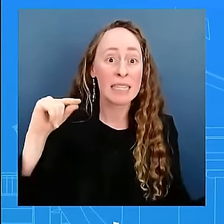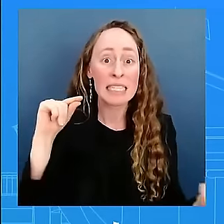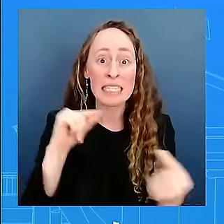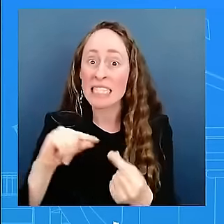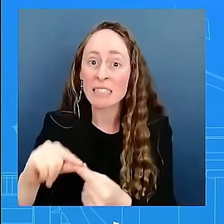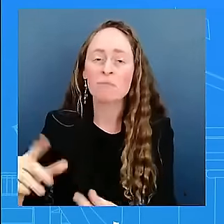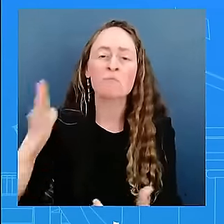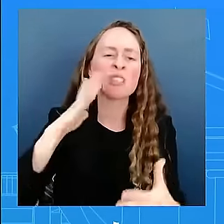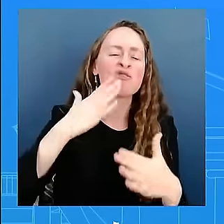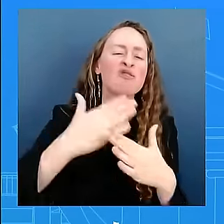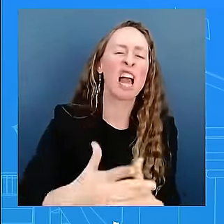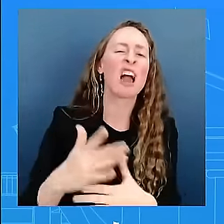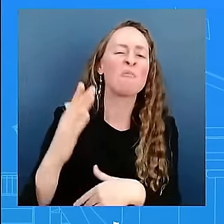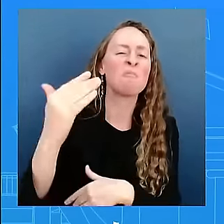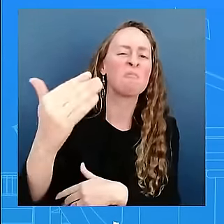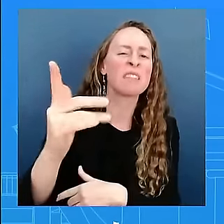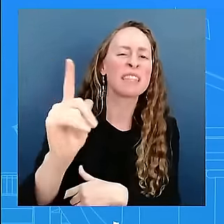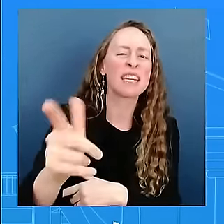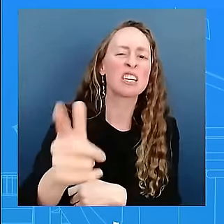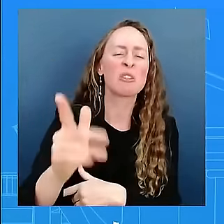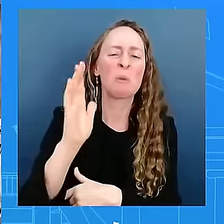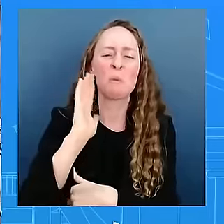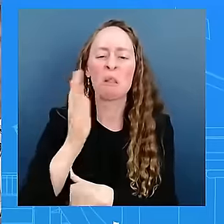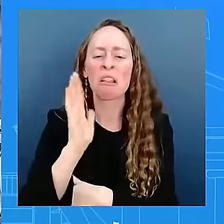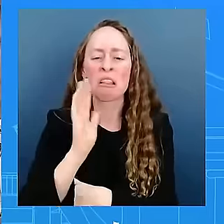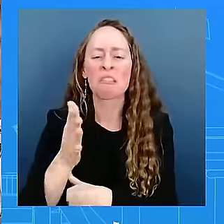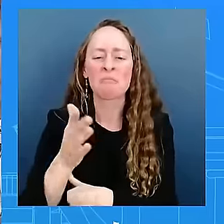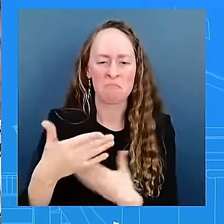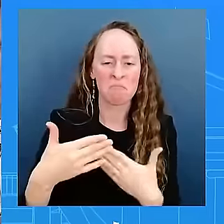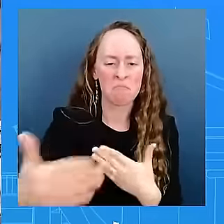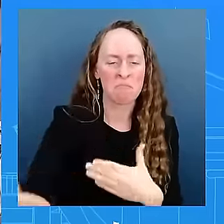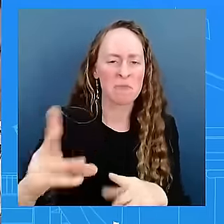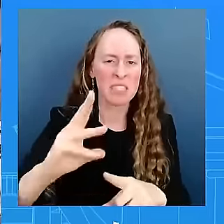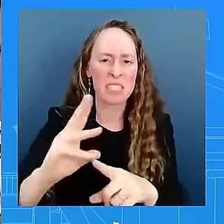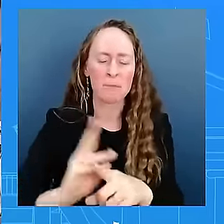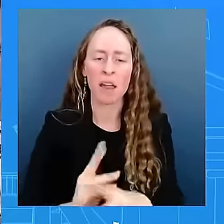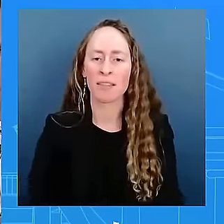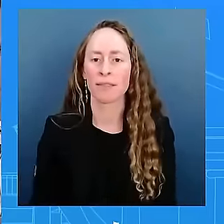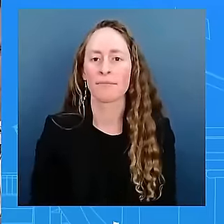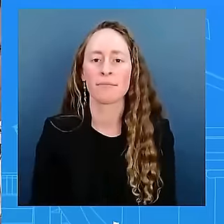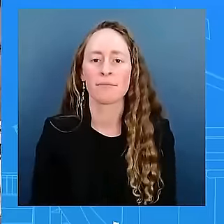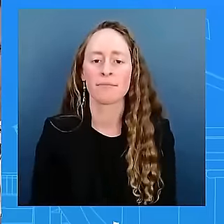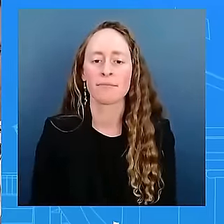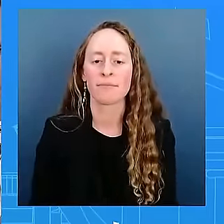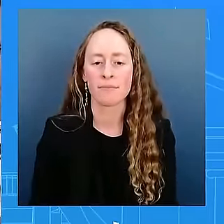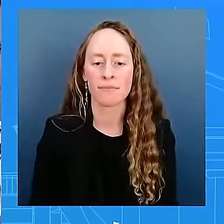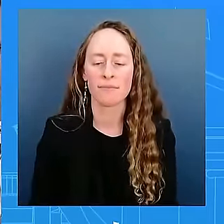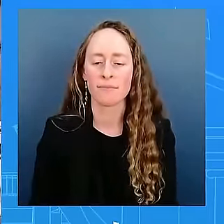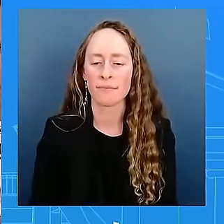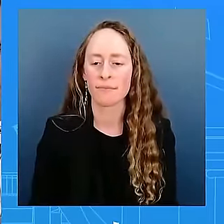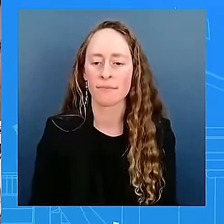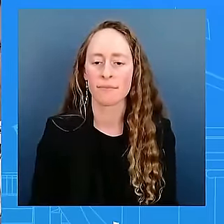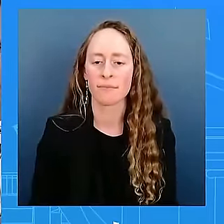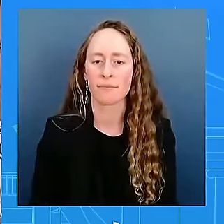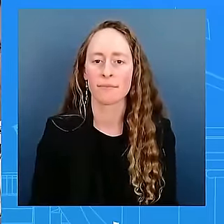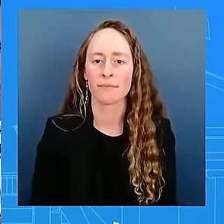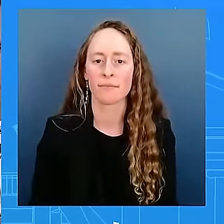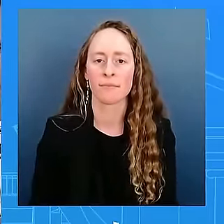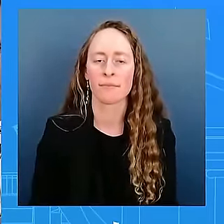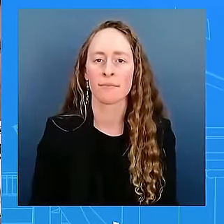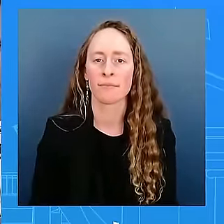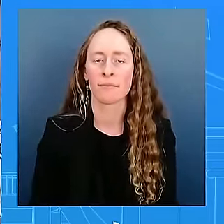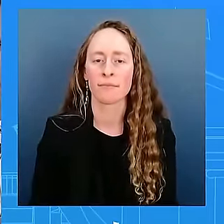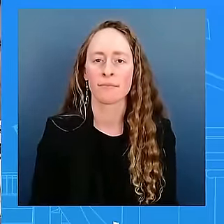as we continue these next 6 months. And secondly, yesterday I asked a series of questions to you about the possibility of a hostage